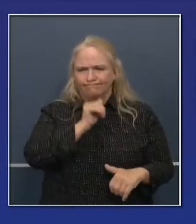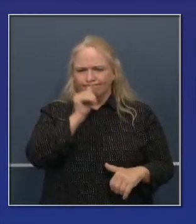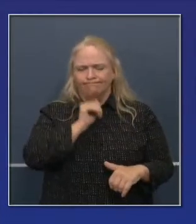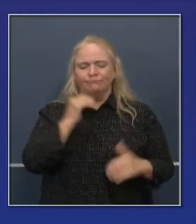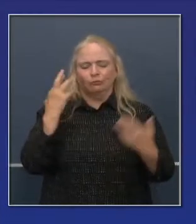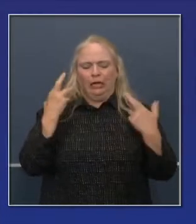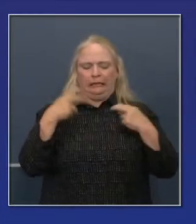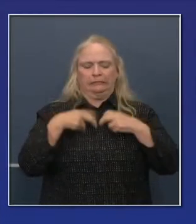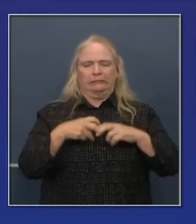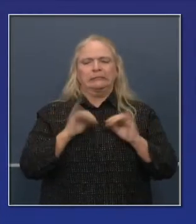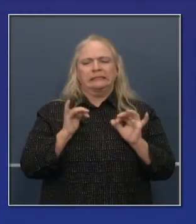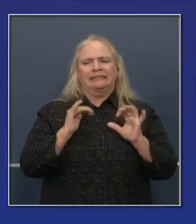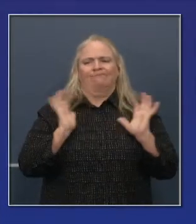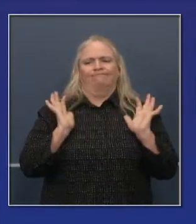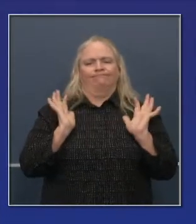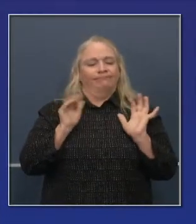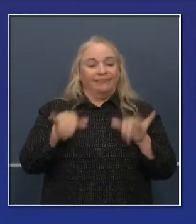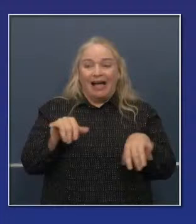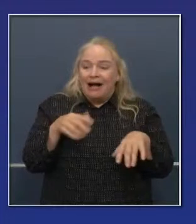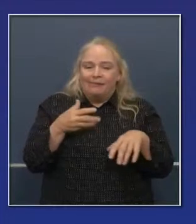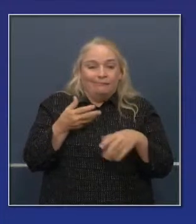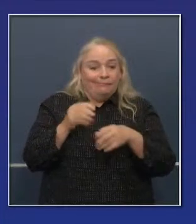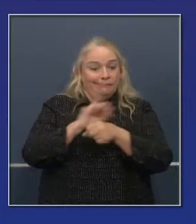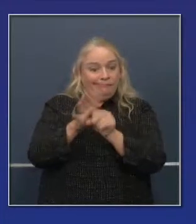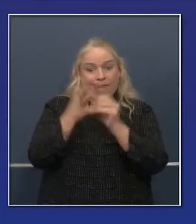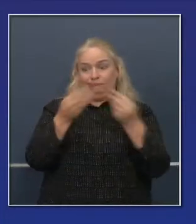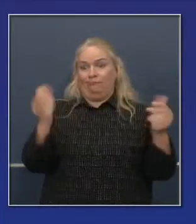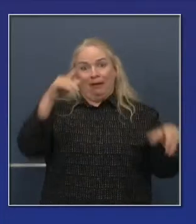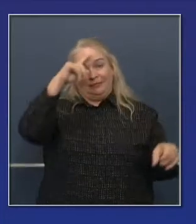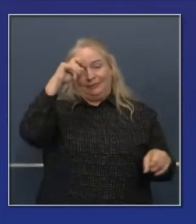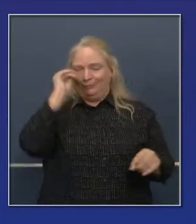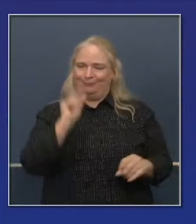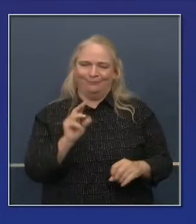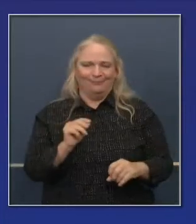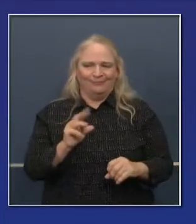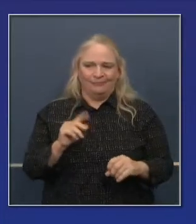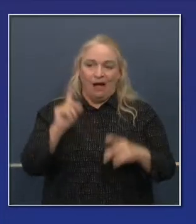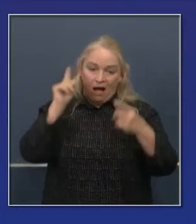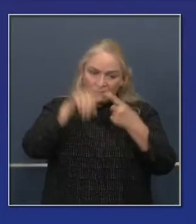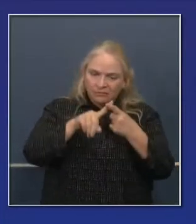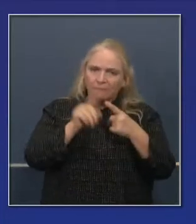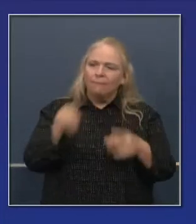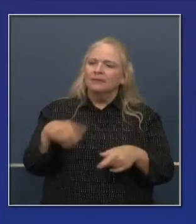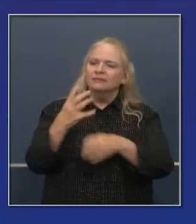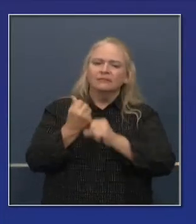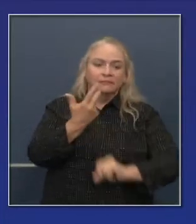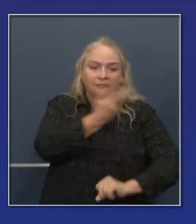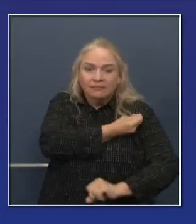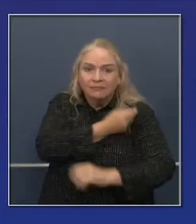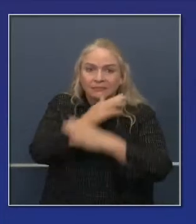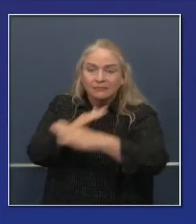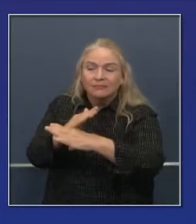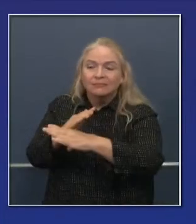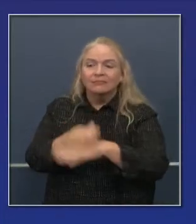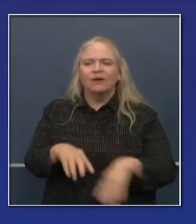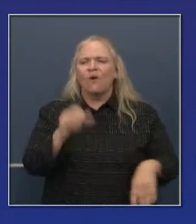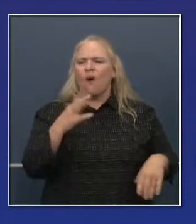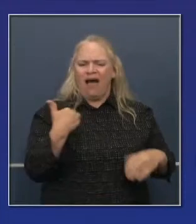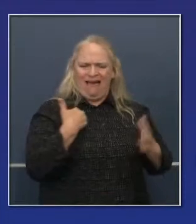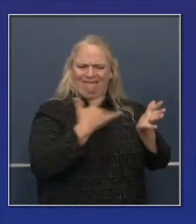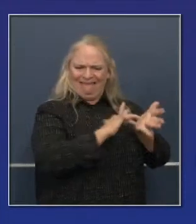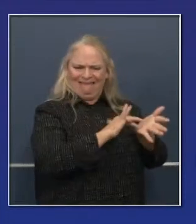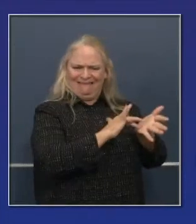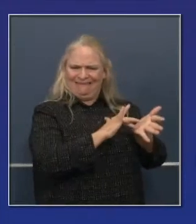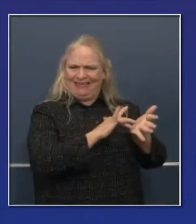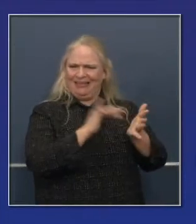away anytime soon until there is a vaccine and or an effective therapy.